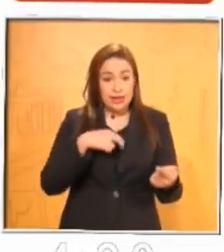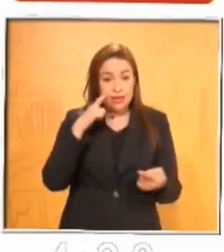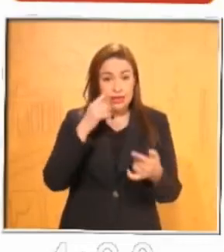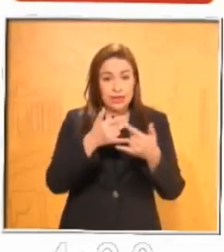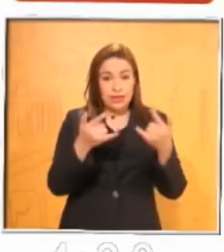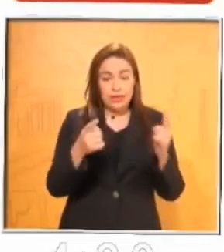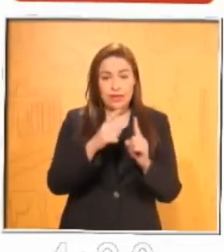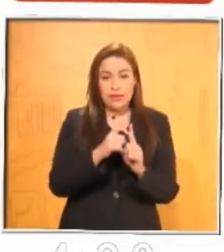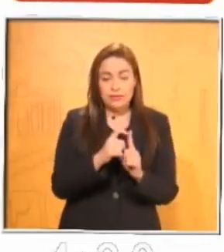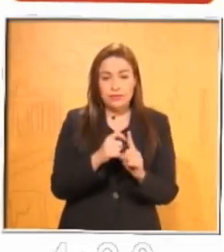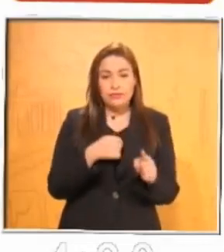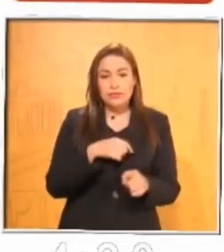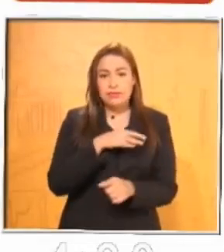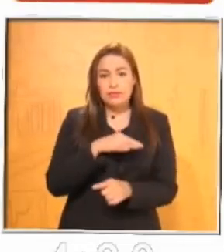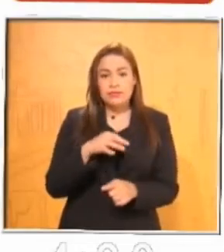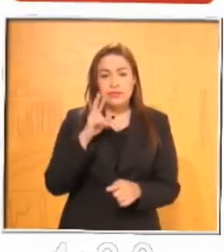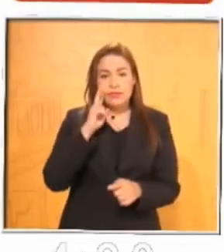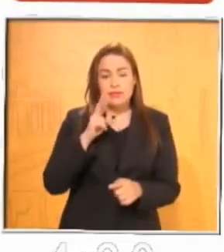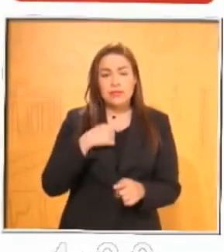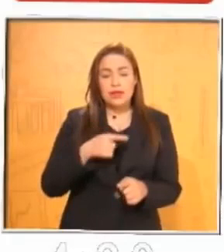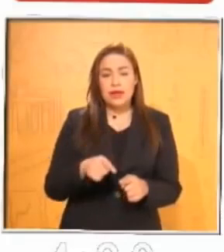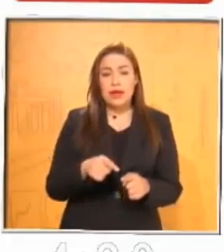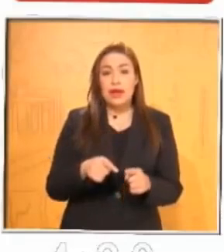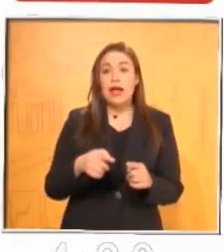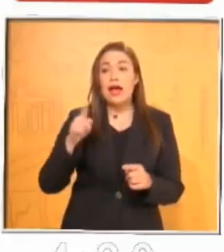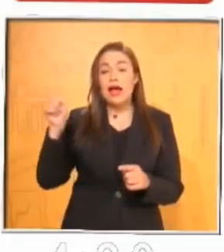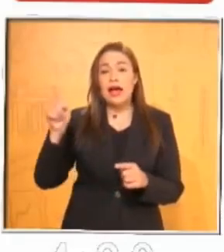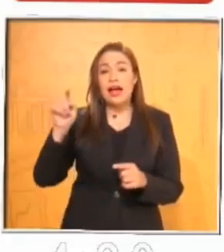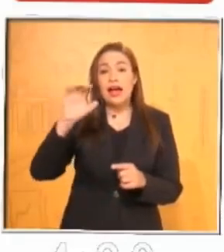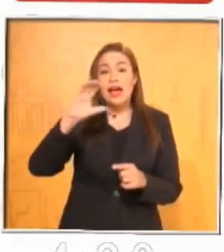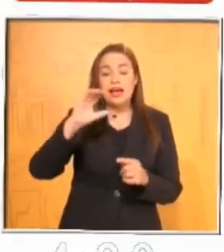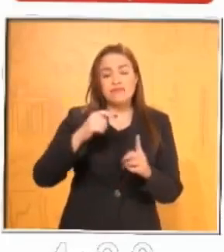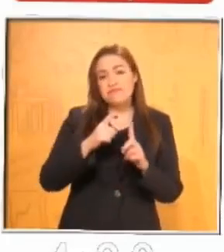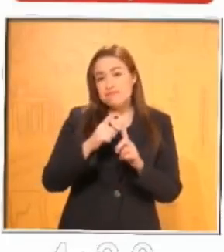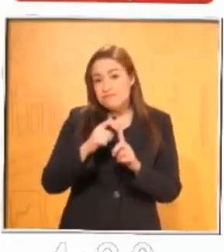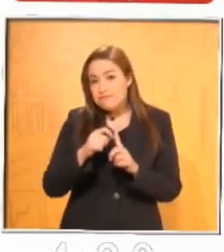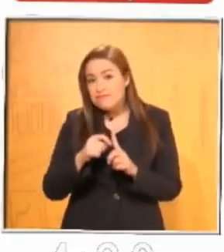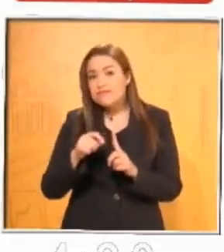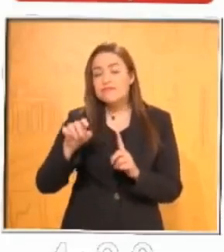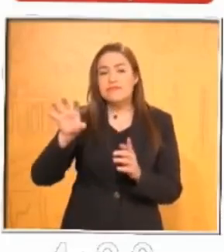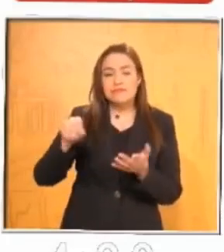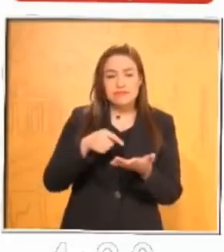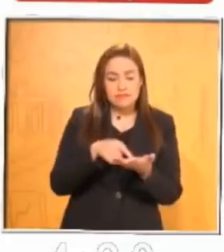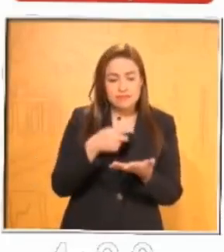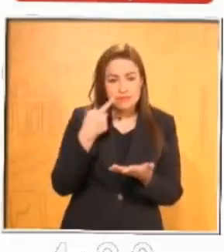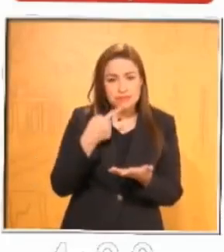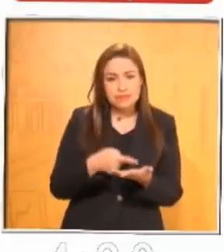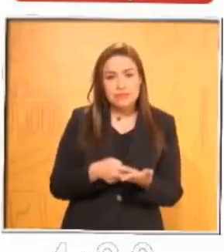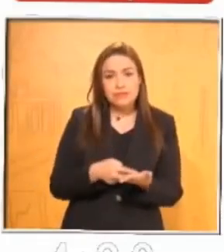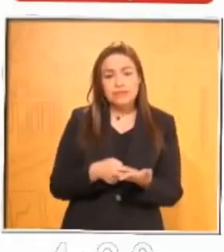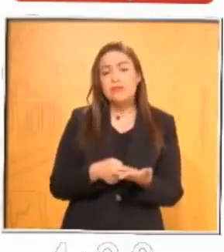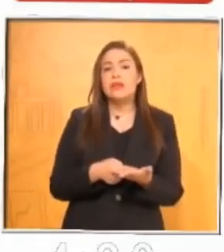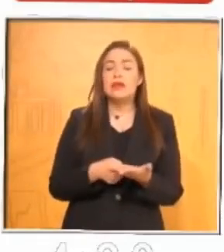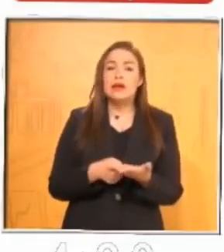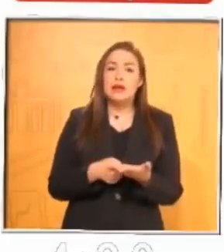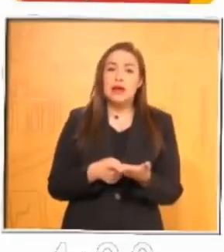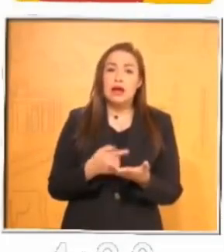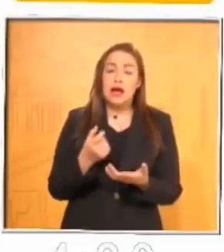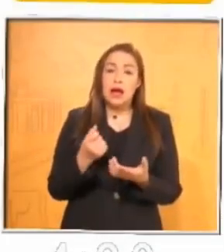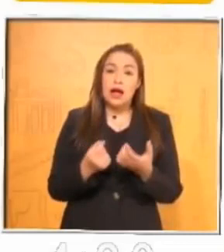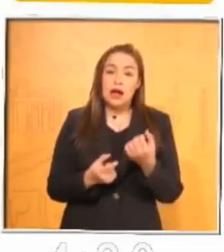to editorial cartoons. Comics are a great avenue for exaggeration, satire, and just